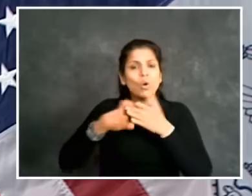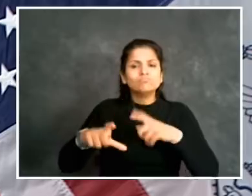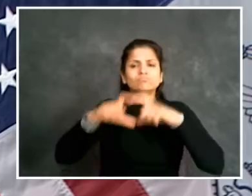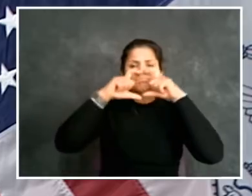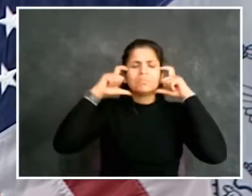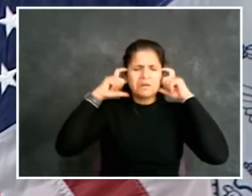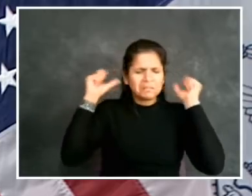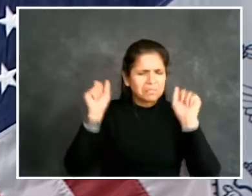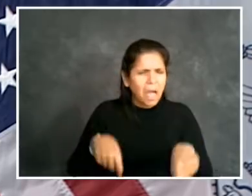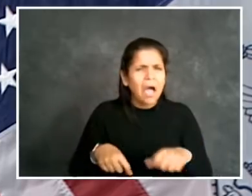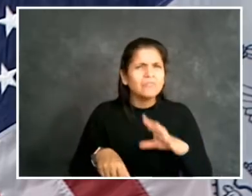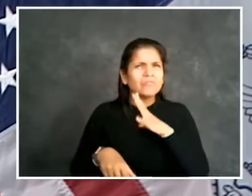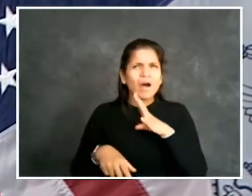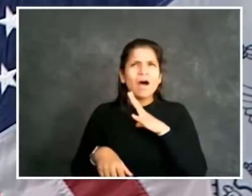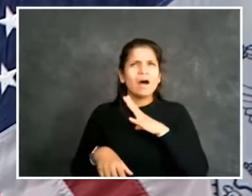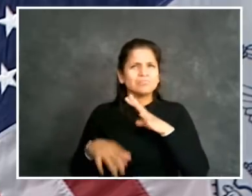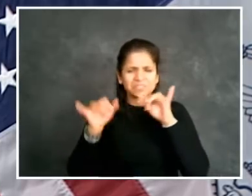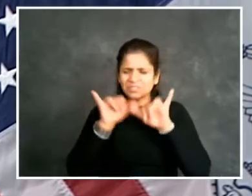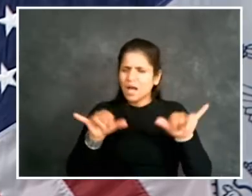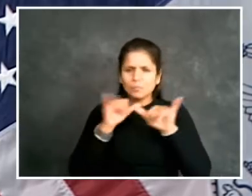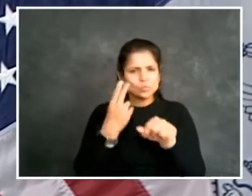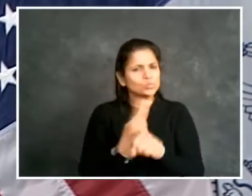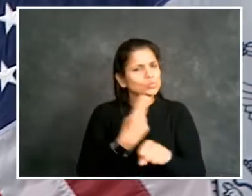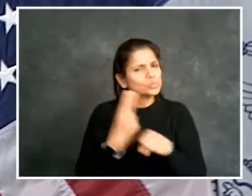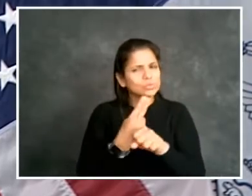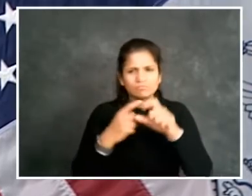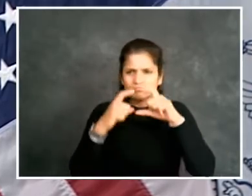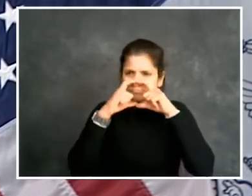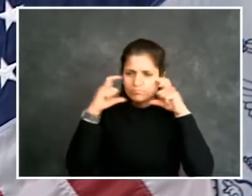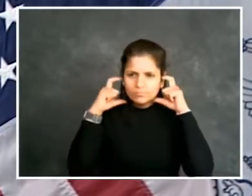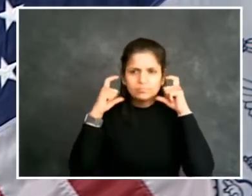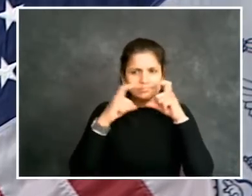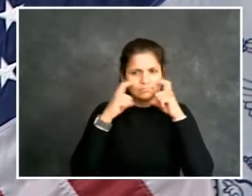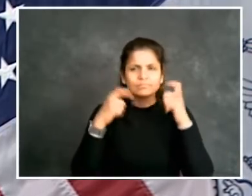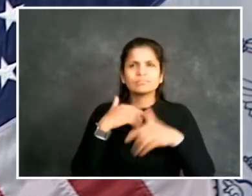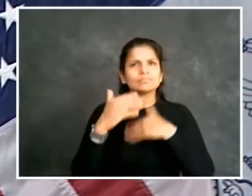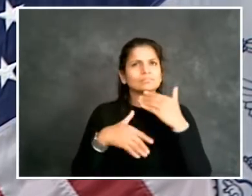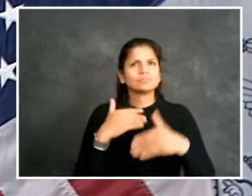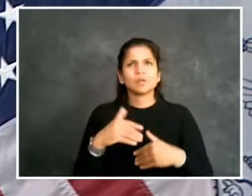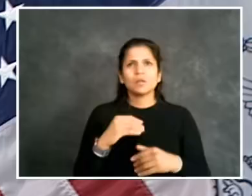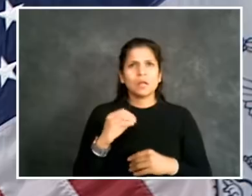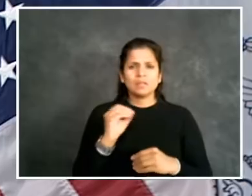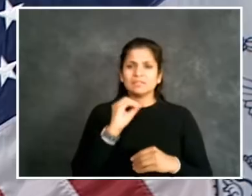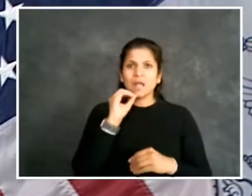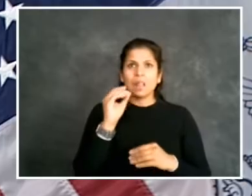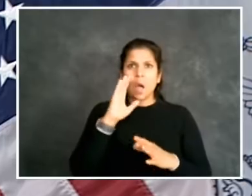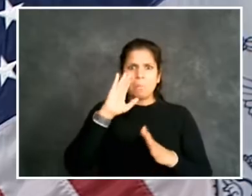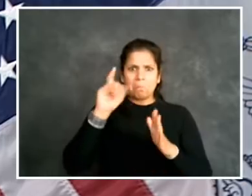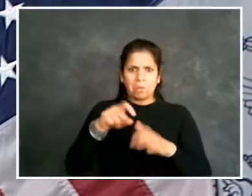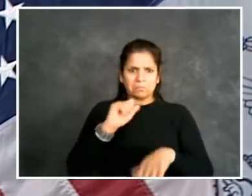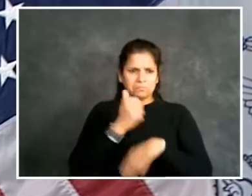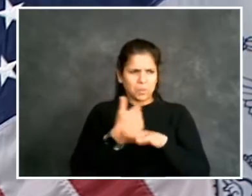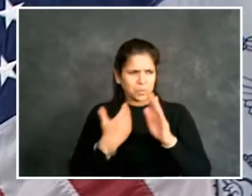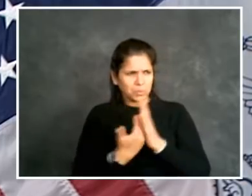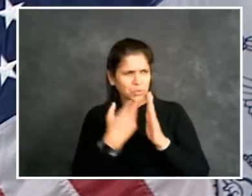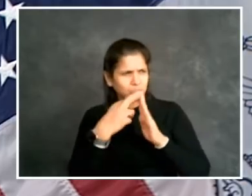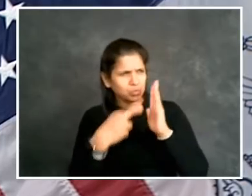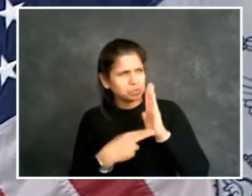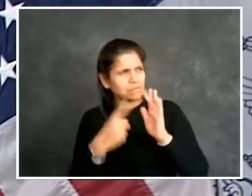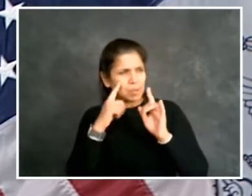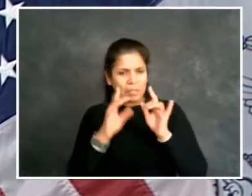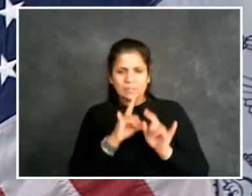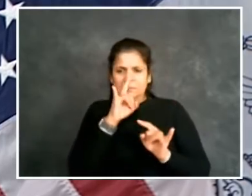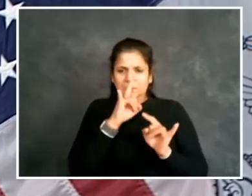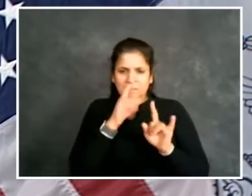need to be elaborate to be effective. So I want to keep telling people to do that because it helps a lot. But we will make this